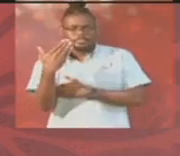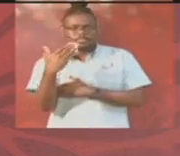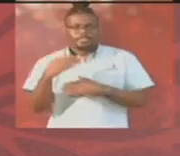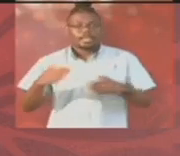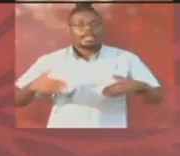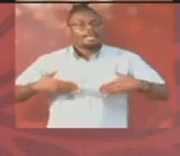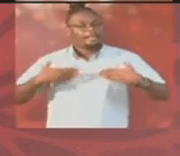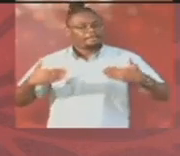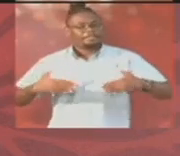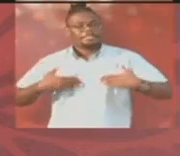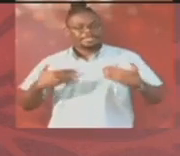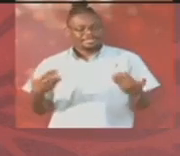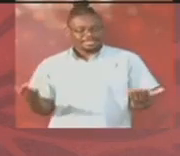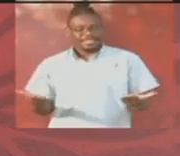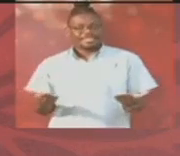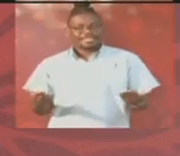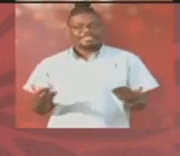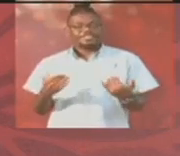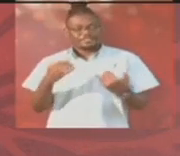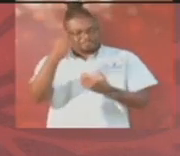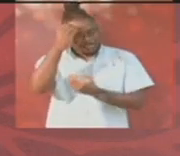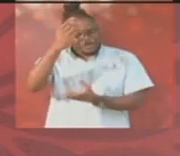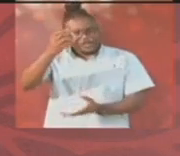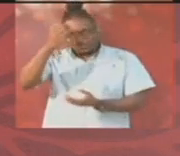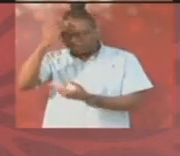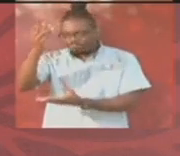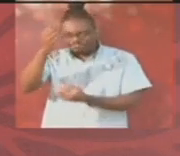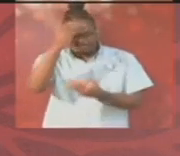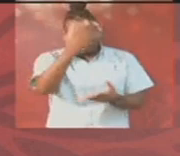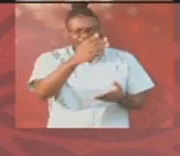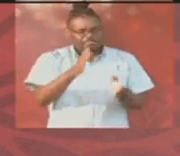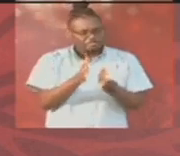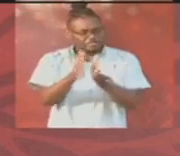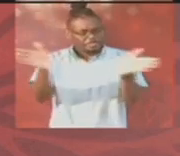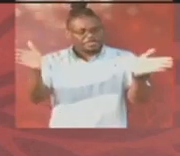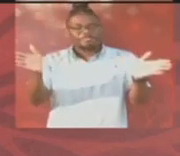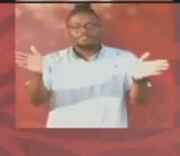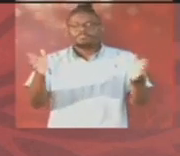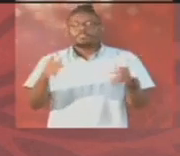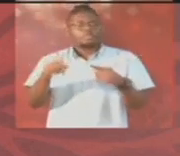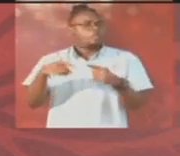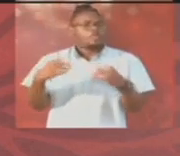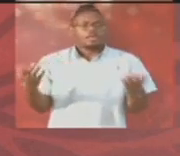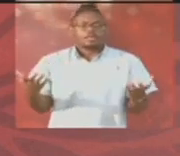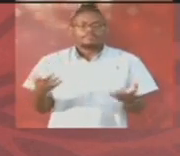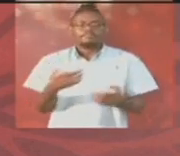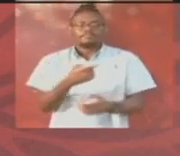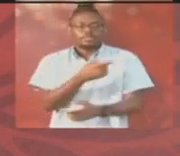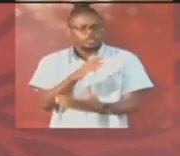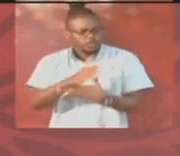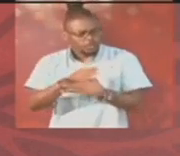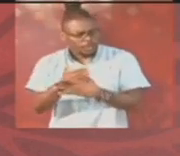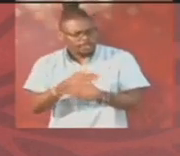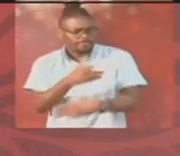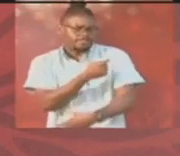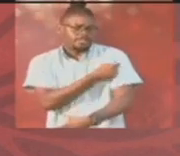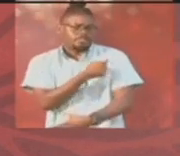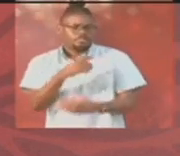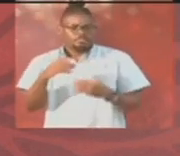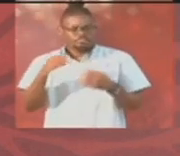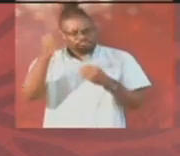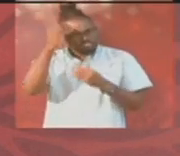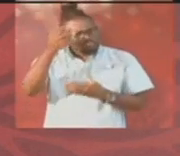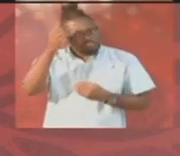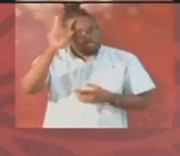to provide an update to the public in relation to the mass vaccination exercise which was conducted at the Queen's